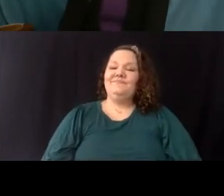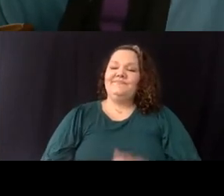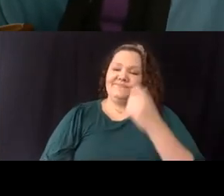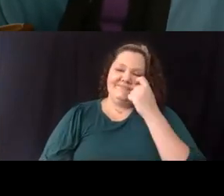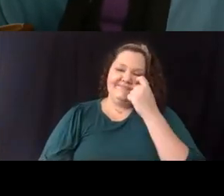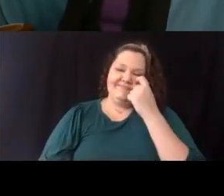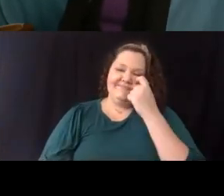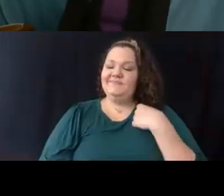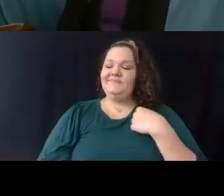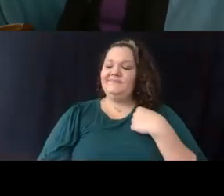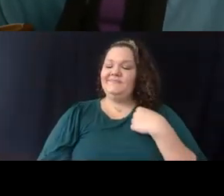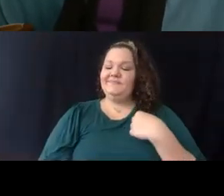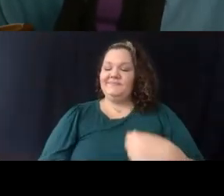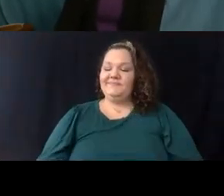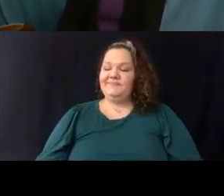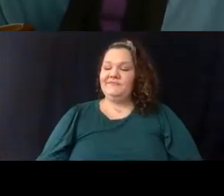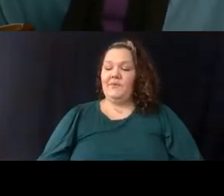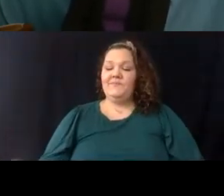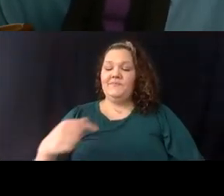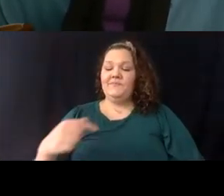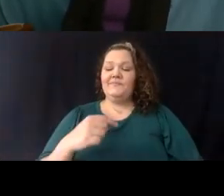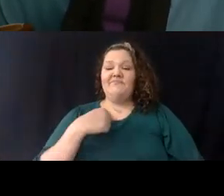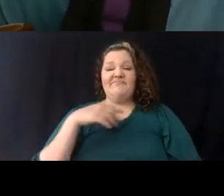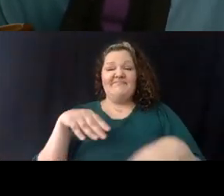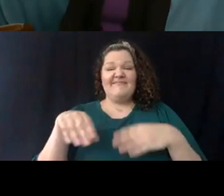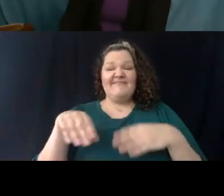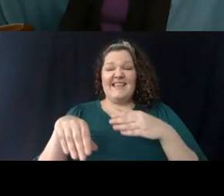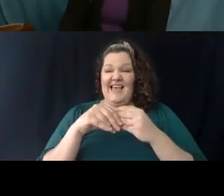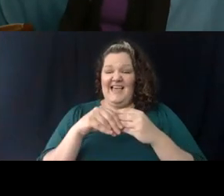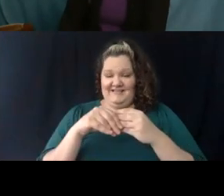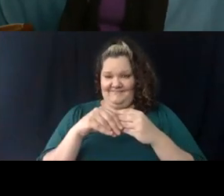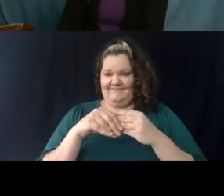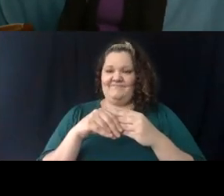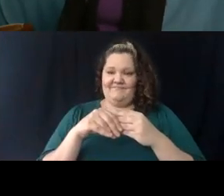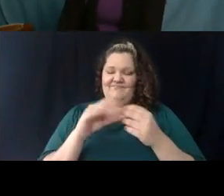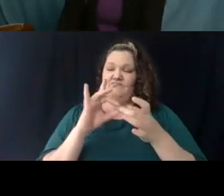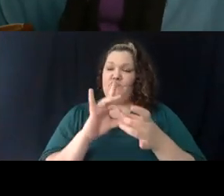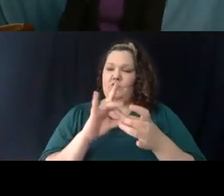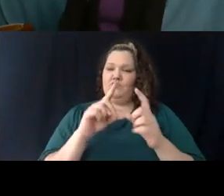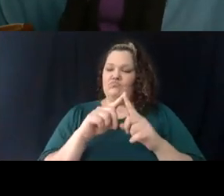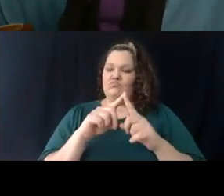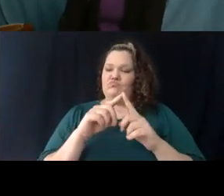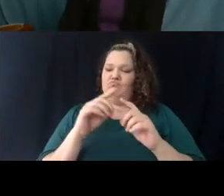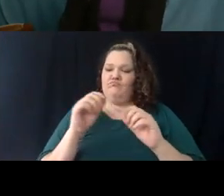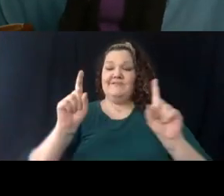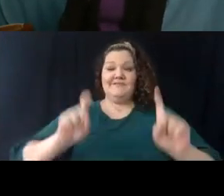of their disability specifically. So definitely language use, or pardon the interpreter, text formatting is something to think about.